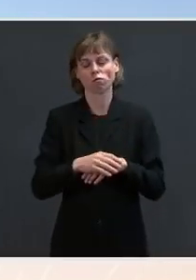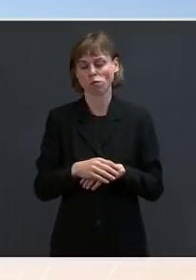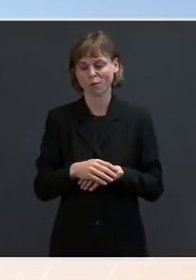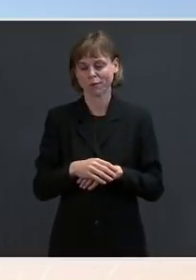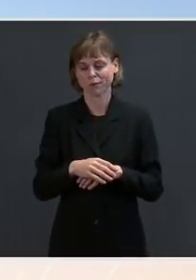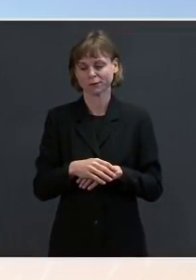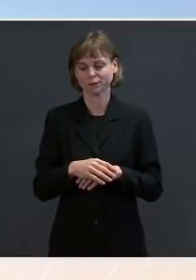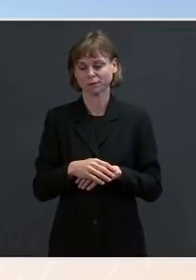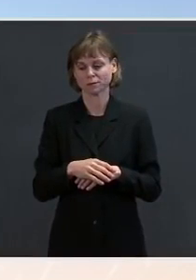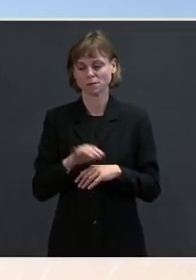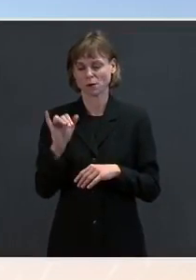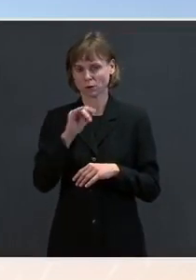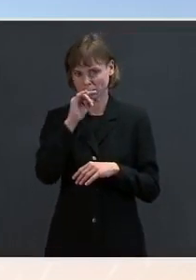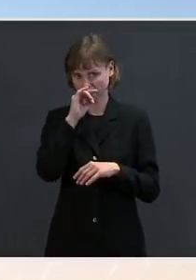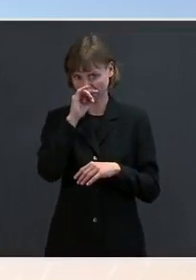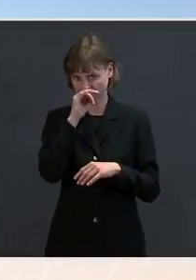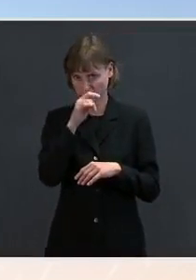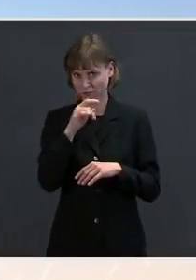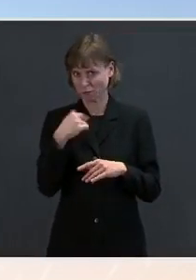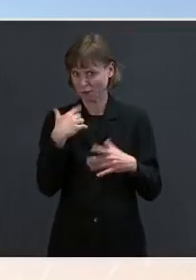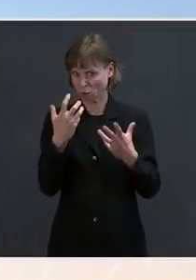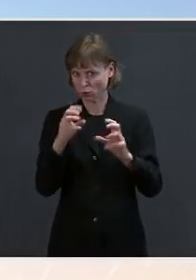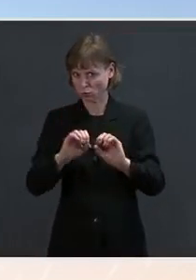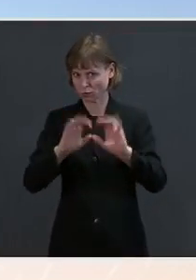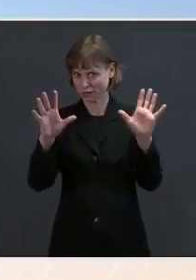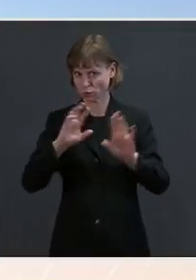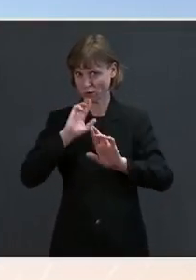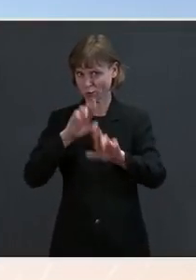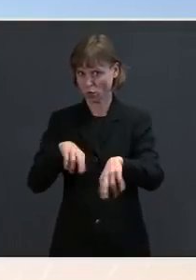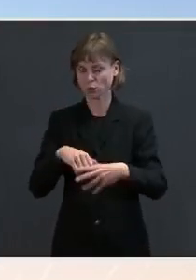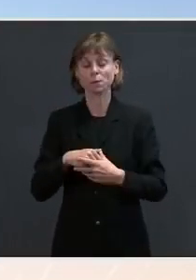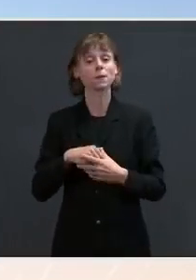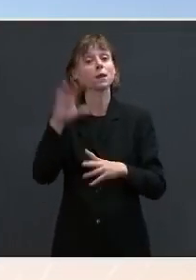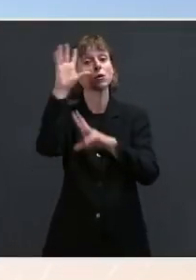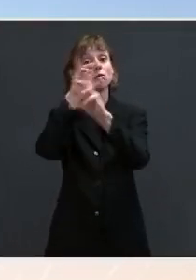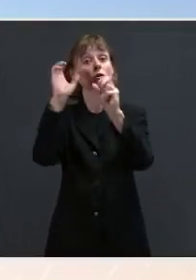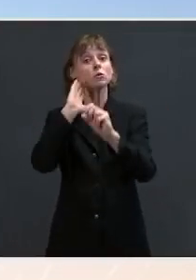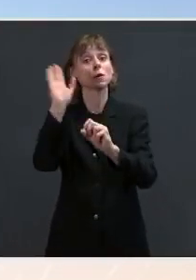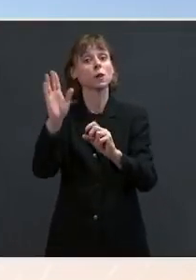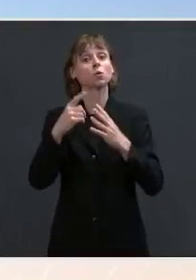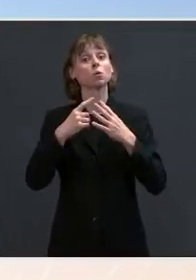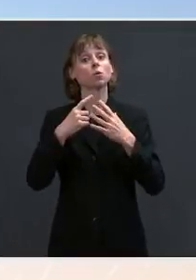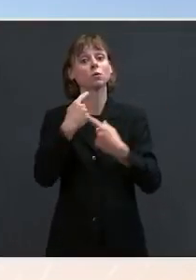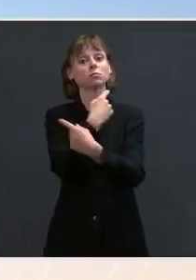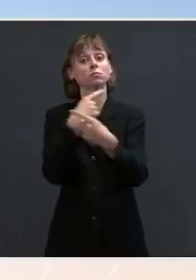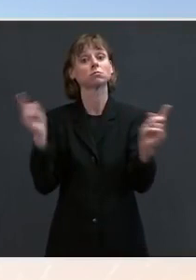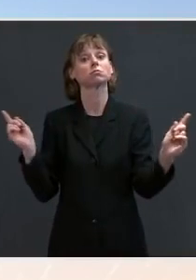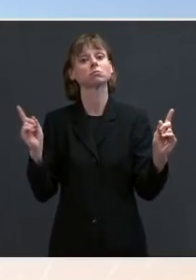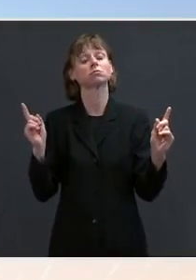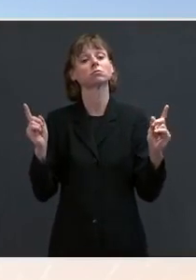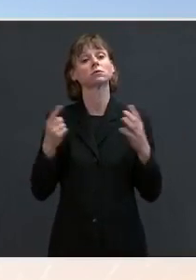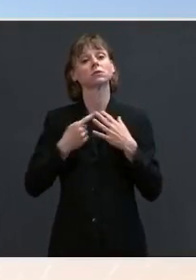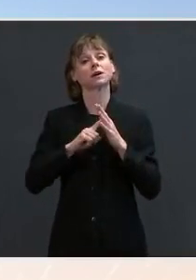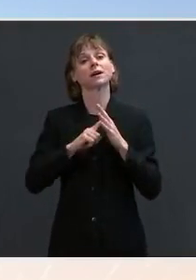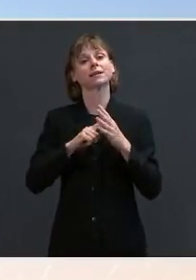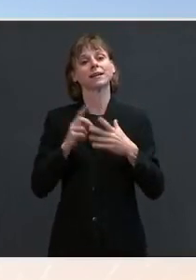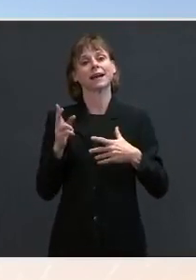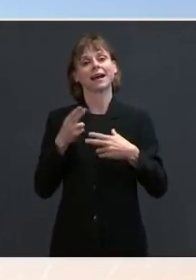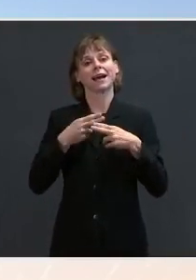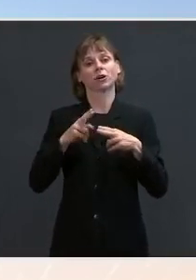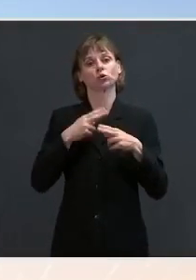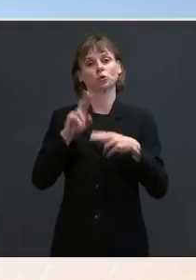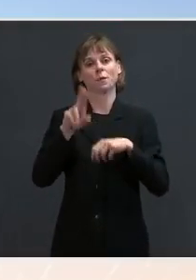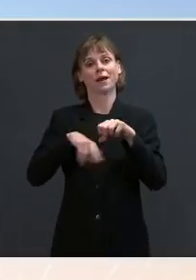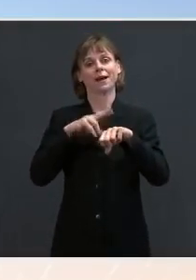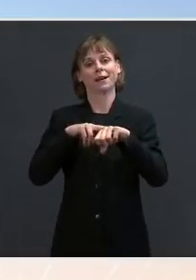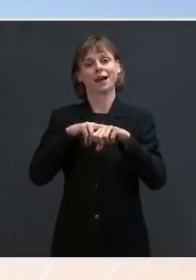wanted to go through this to provide some clarity. The president will issue his interim national security strategic guidance, laying out a